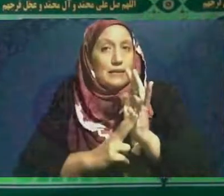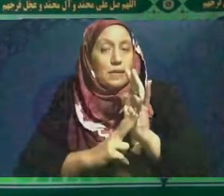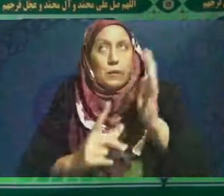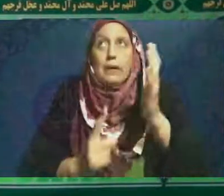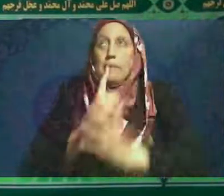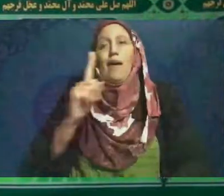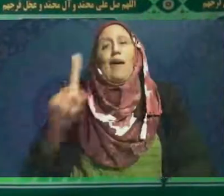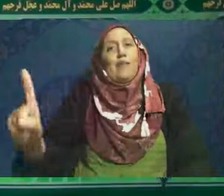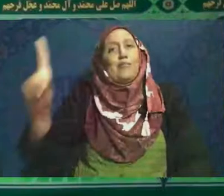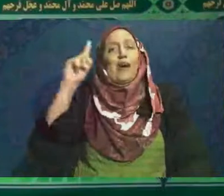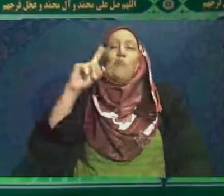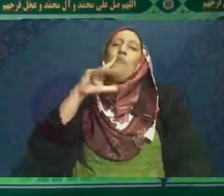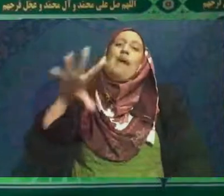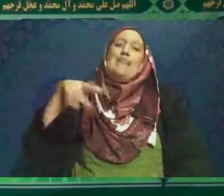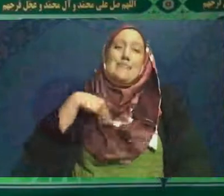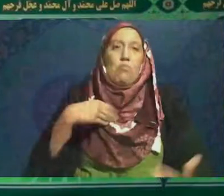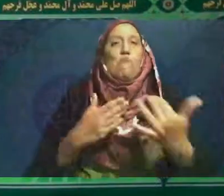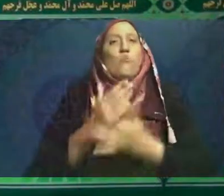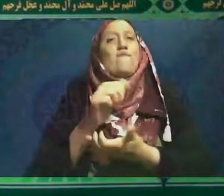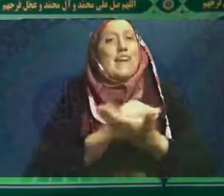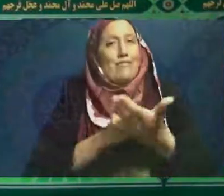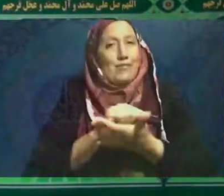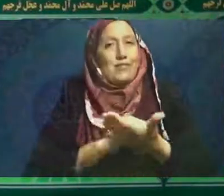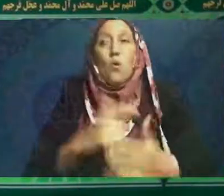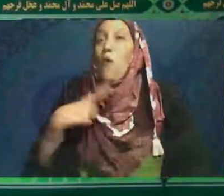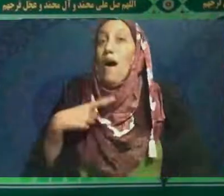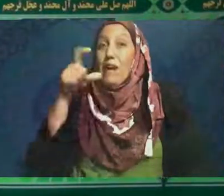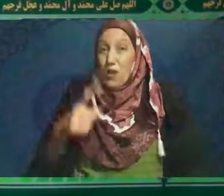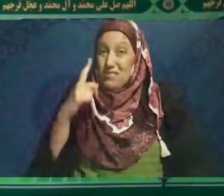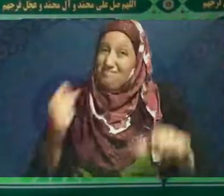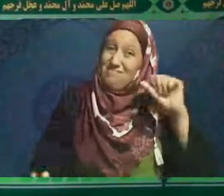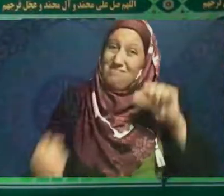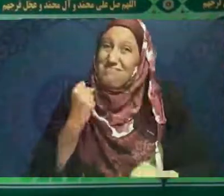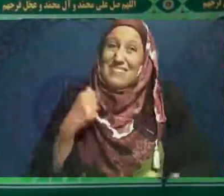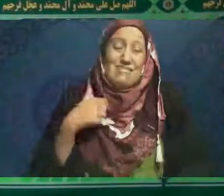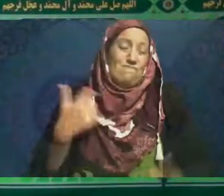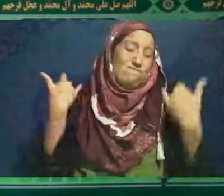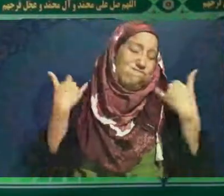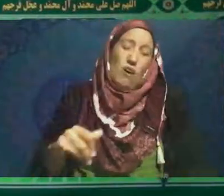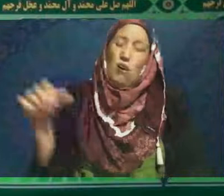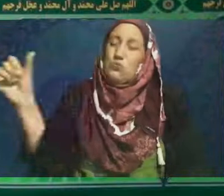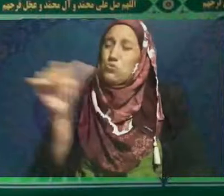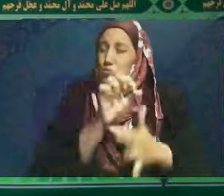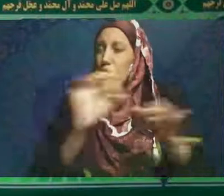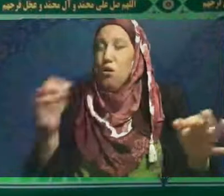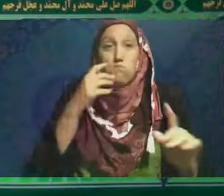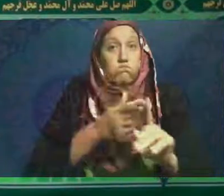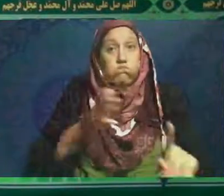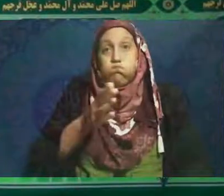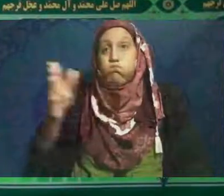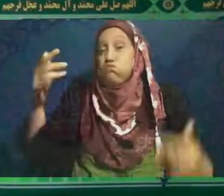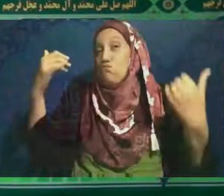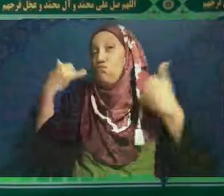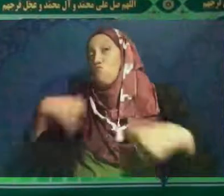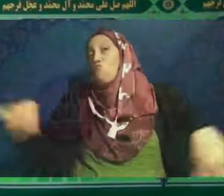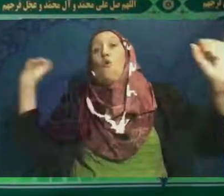to rectify the past, no matter how far they have gone, no matter how long they have been in that wrongdoing. But now